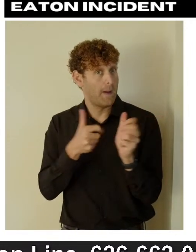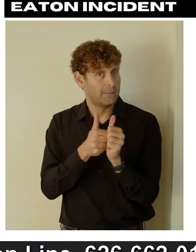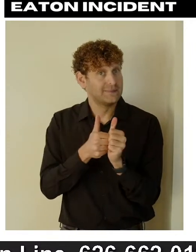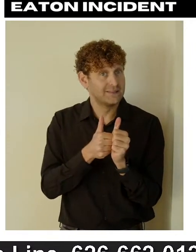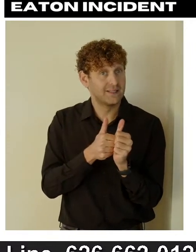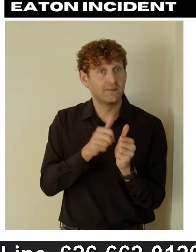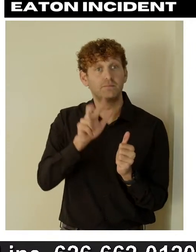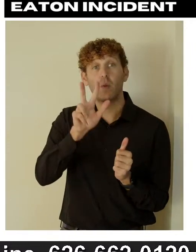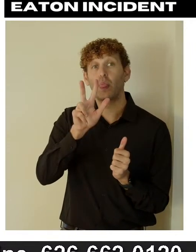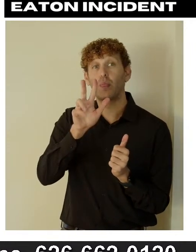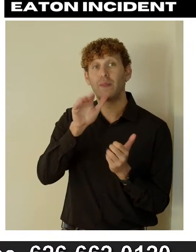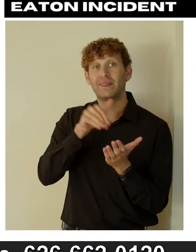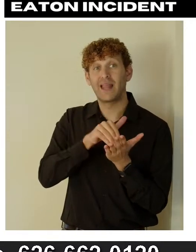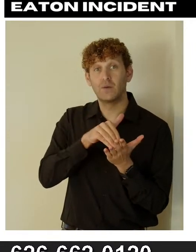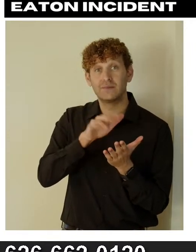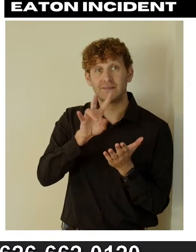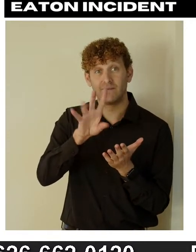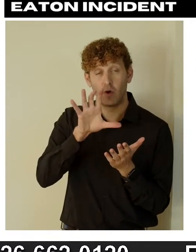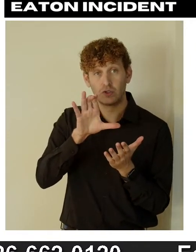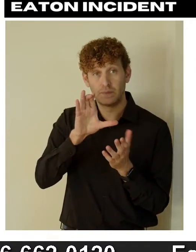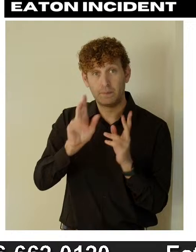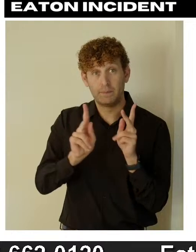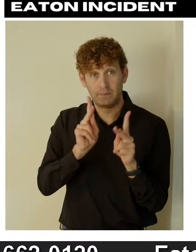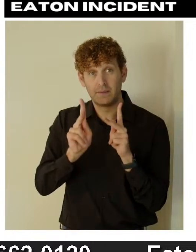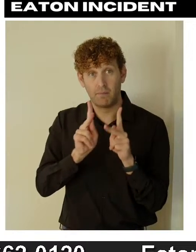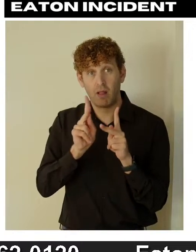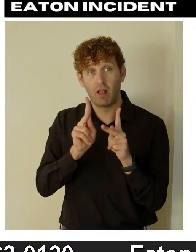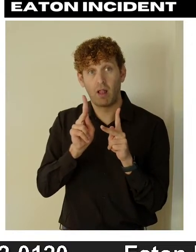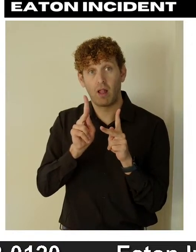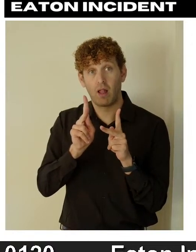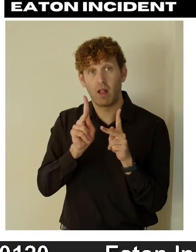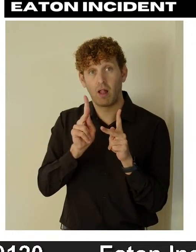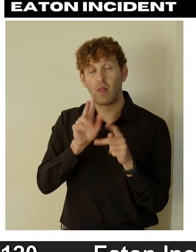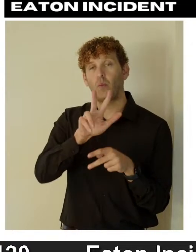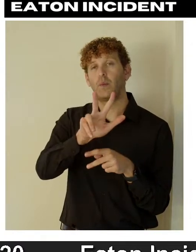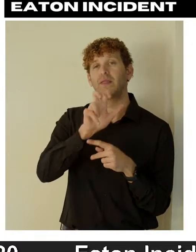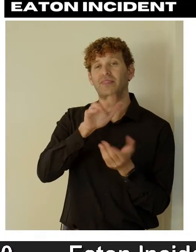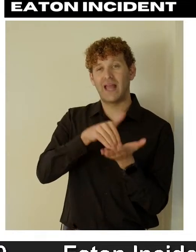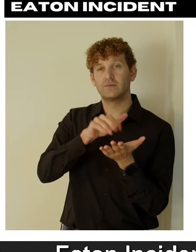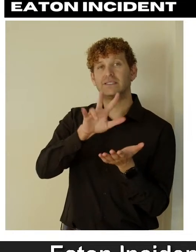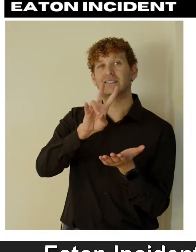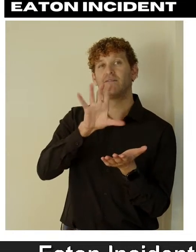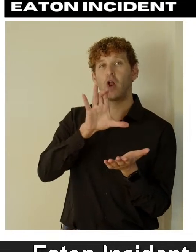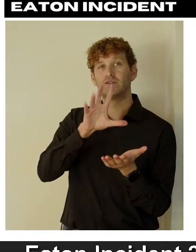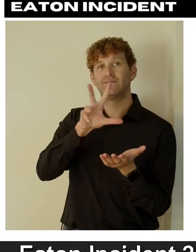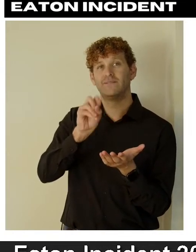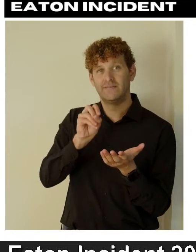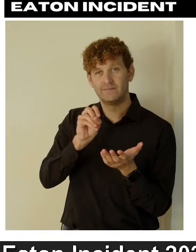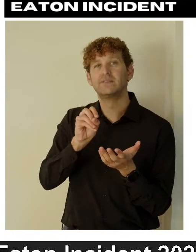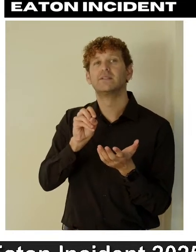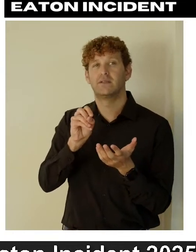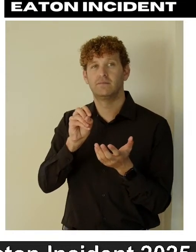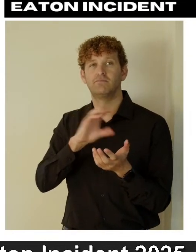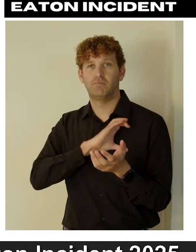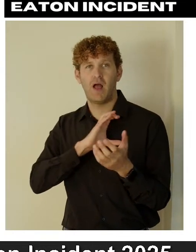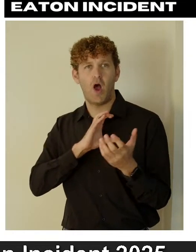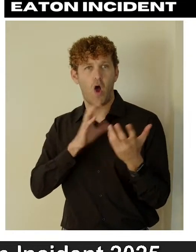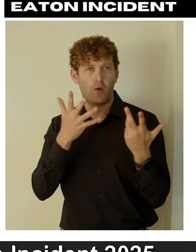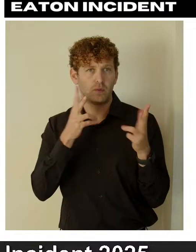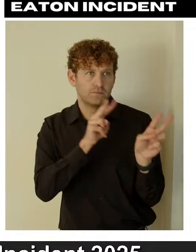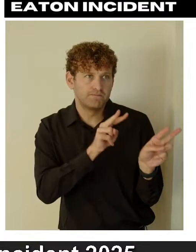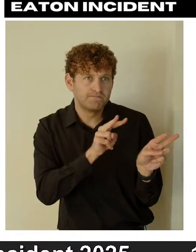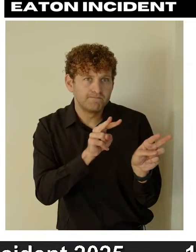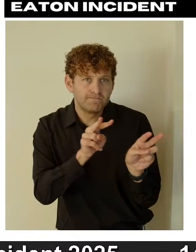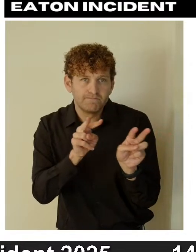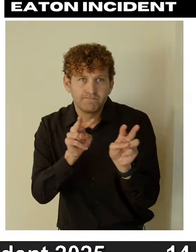350 people in place, deputies protecting the area and assigned specific missions.